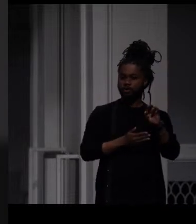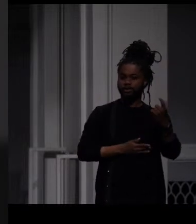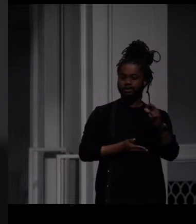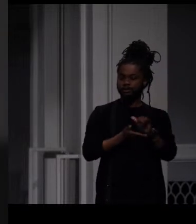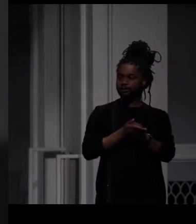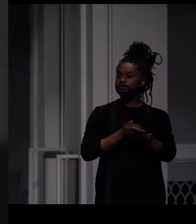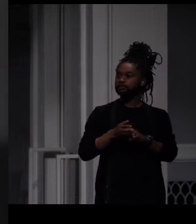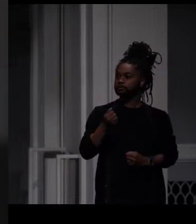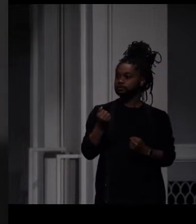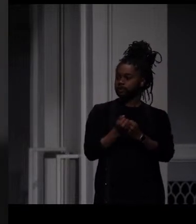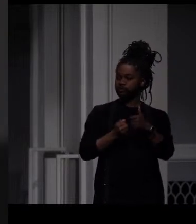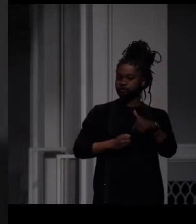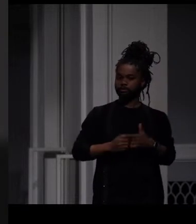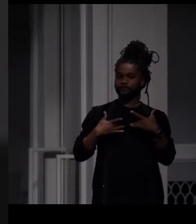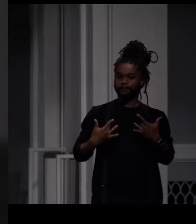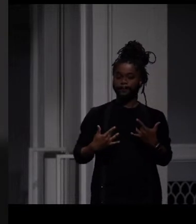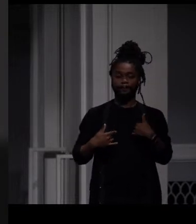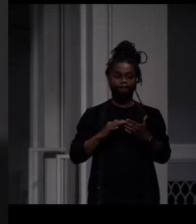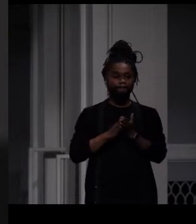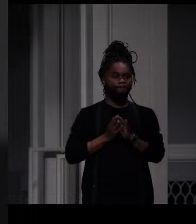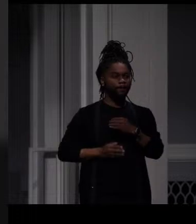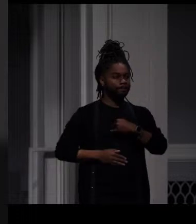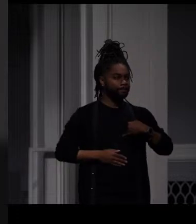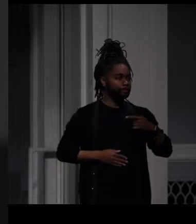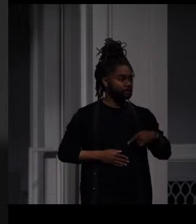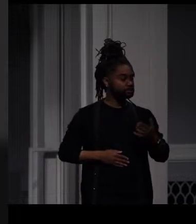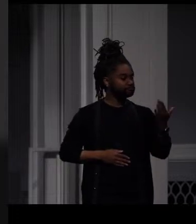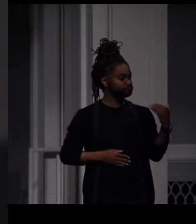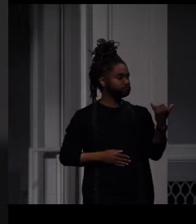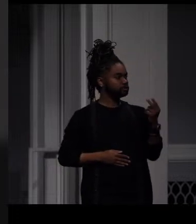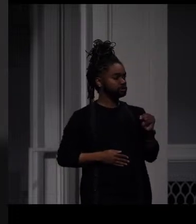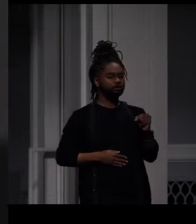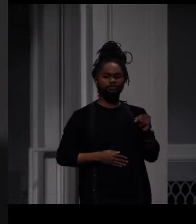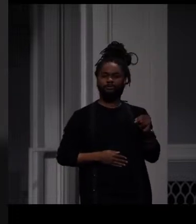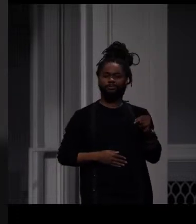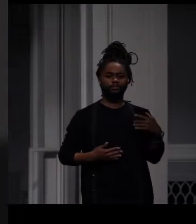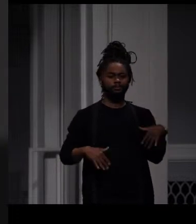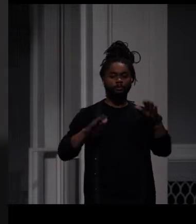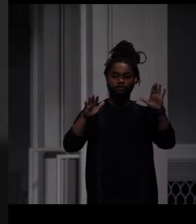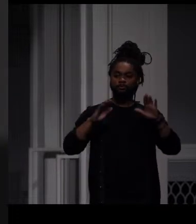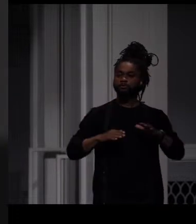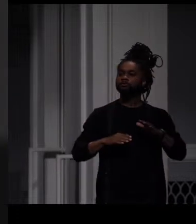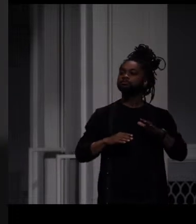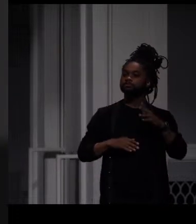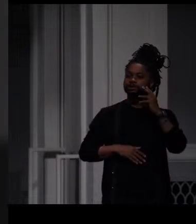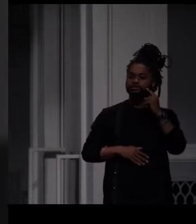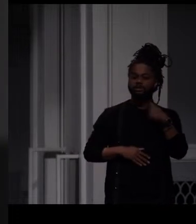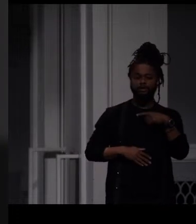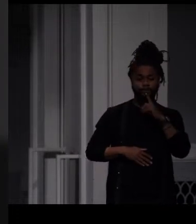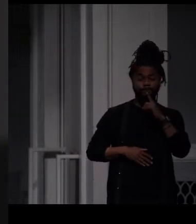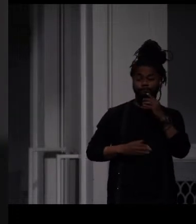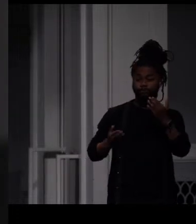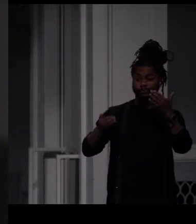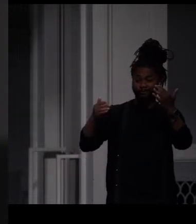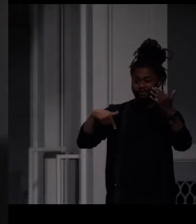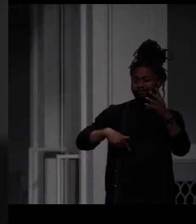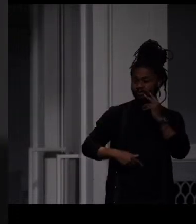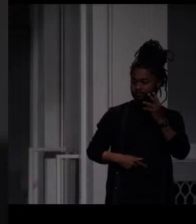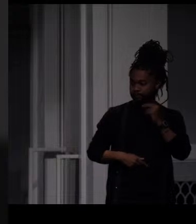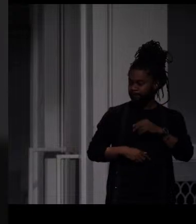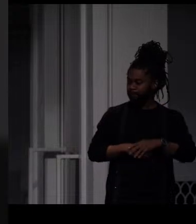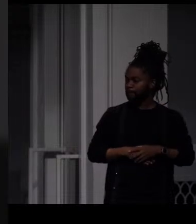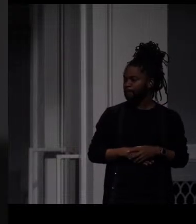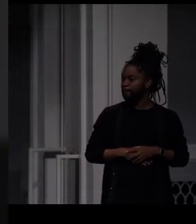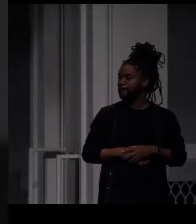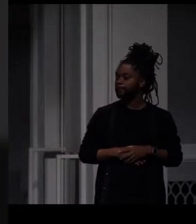event. I became a member this past January, and it has been a wonderful experience. I highly recommend it. So I want